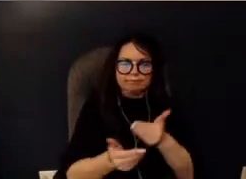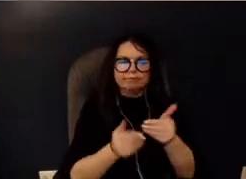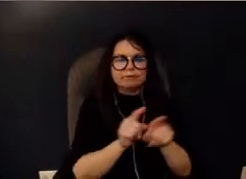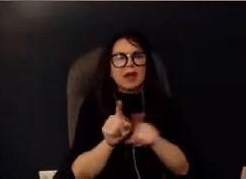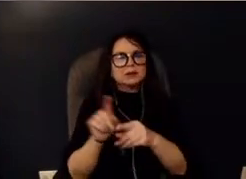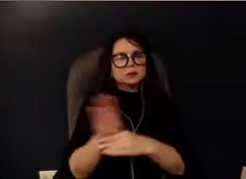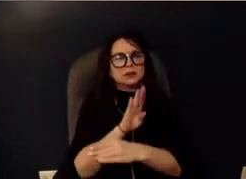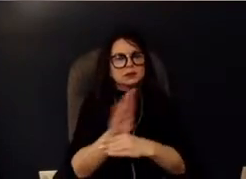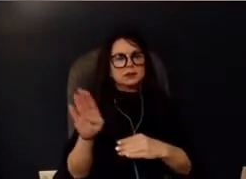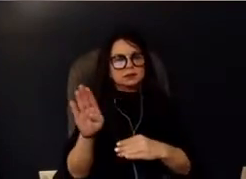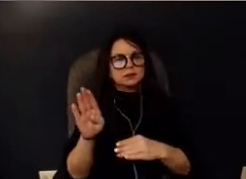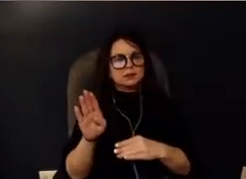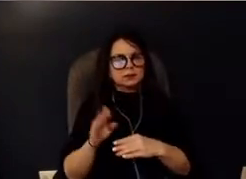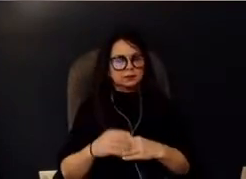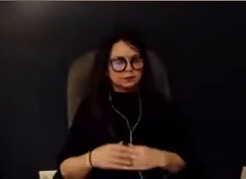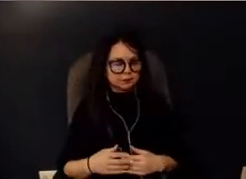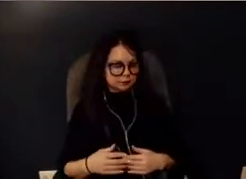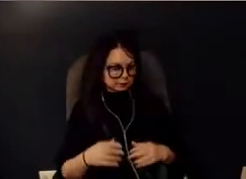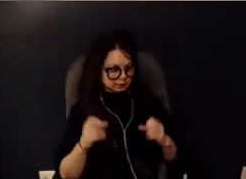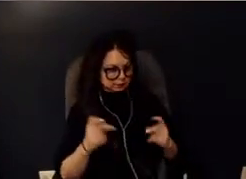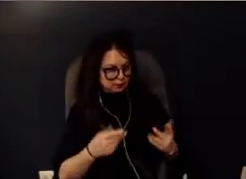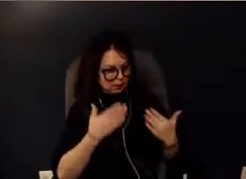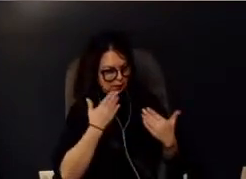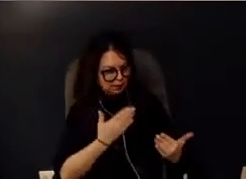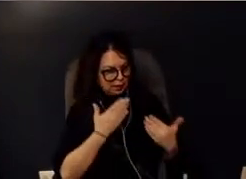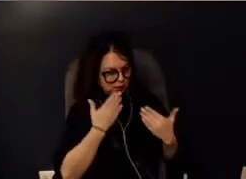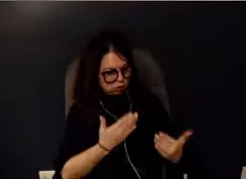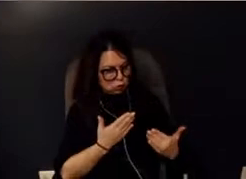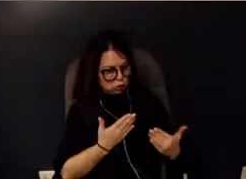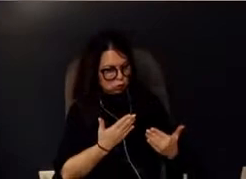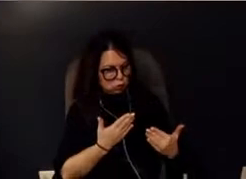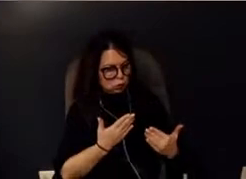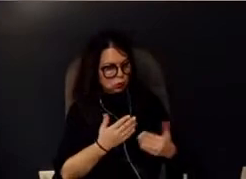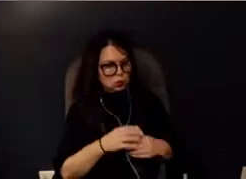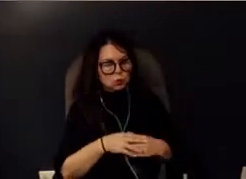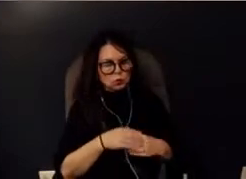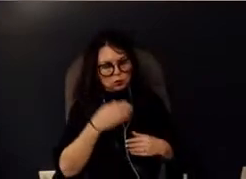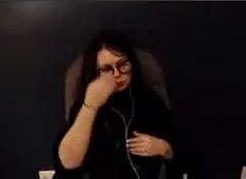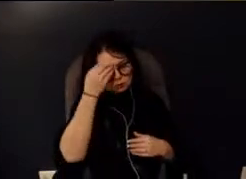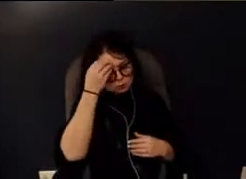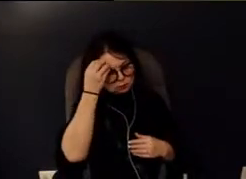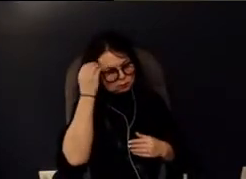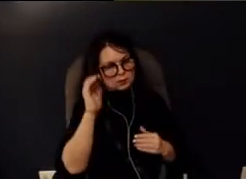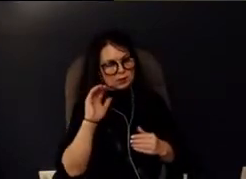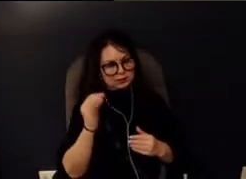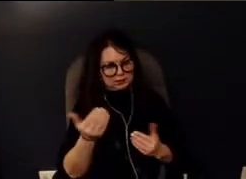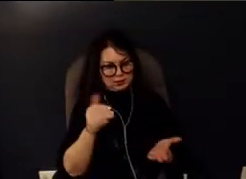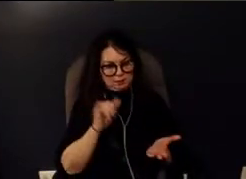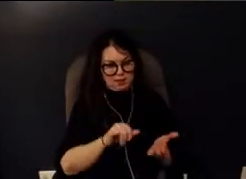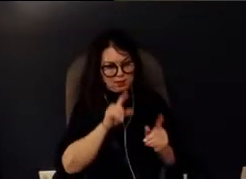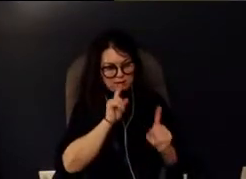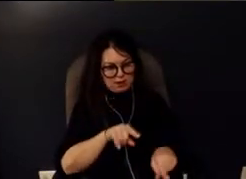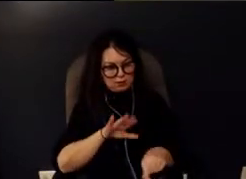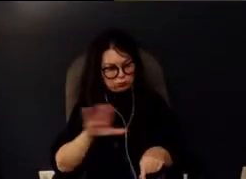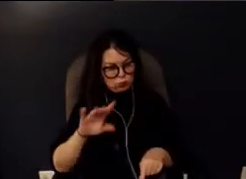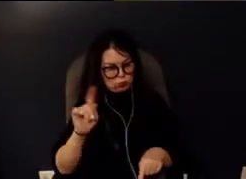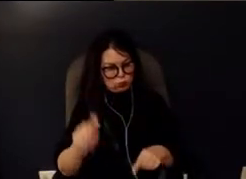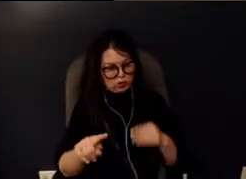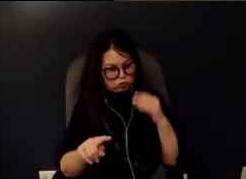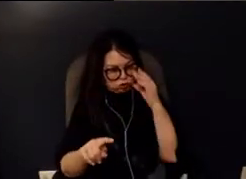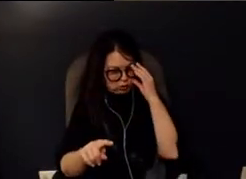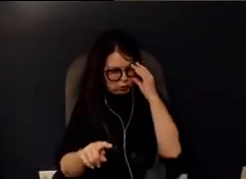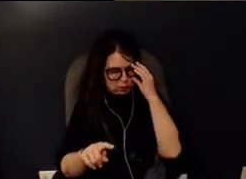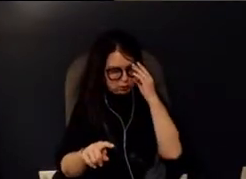Okay, thank you, Director Intermill. Councilmember Palmisano, it looks like those answered your questions. Next, yes. Thank you. is Councilmember